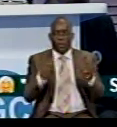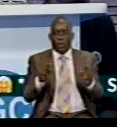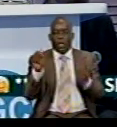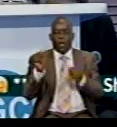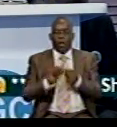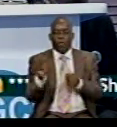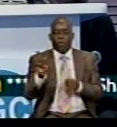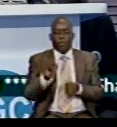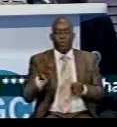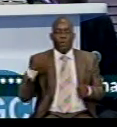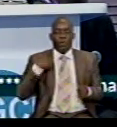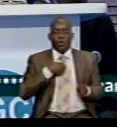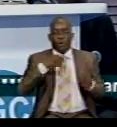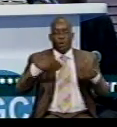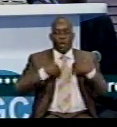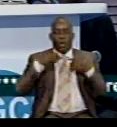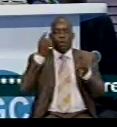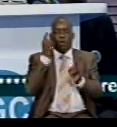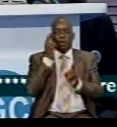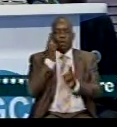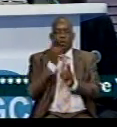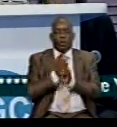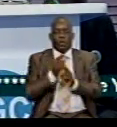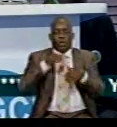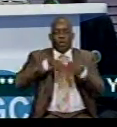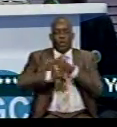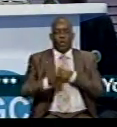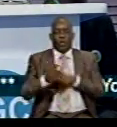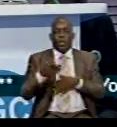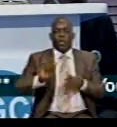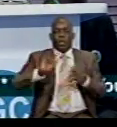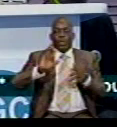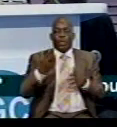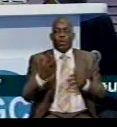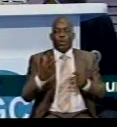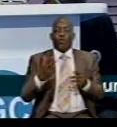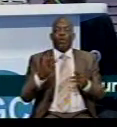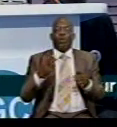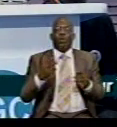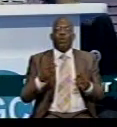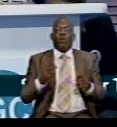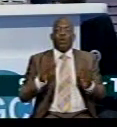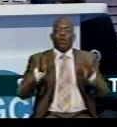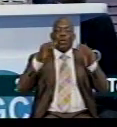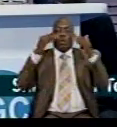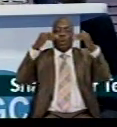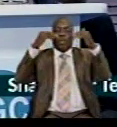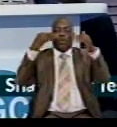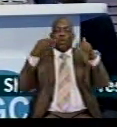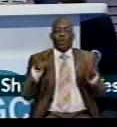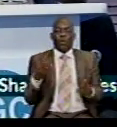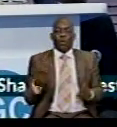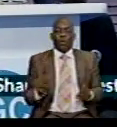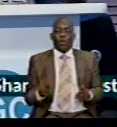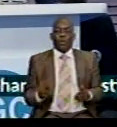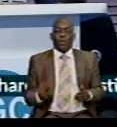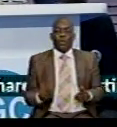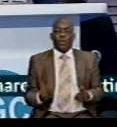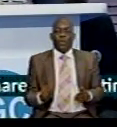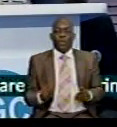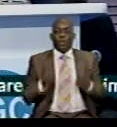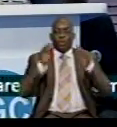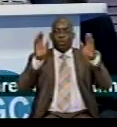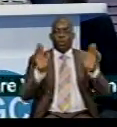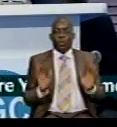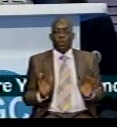have just entered the third phase of a miracle gallop. Nous venons d'entrer dans la troisième phase de gallop de miracle. Satan is in trouble. Satan est dans les